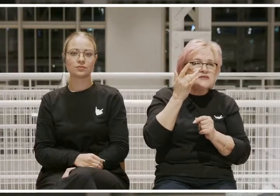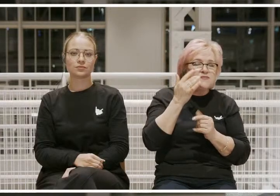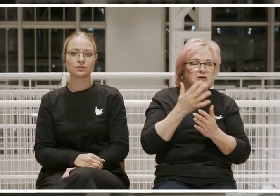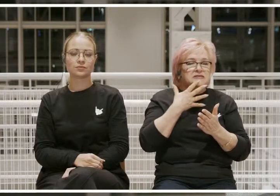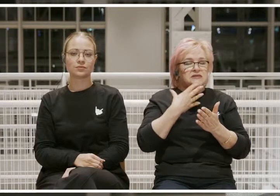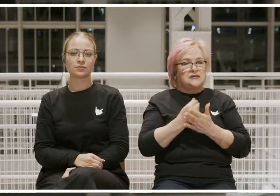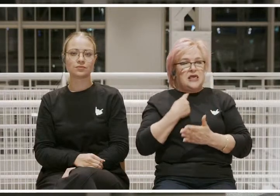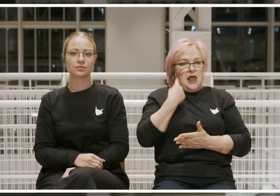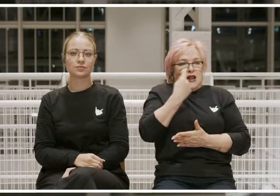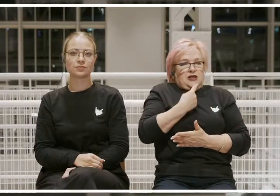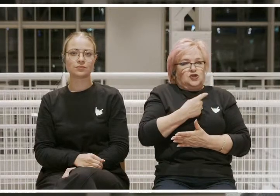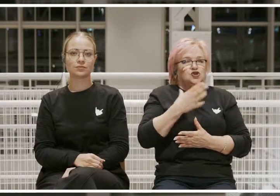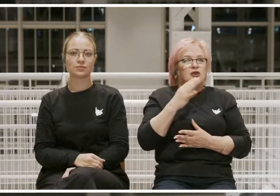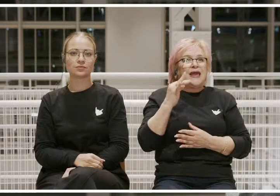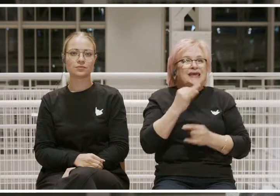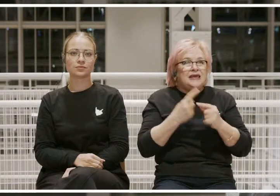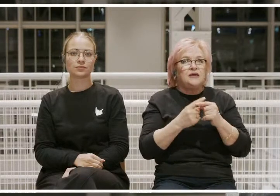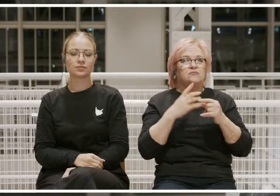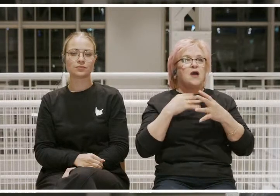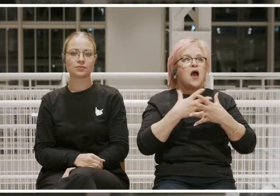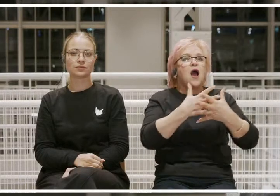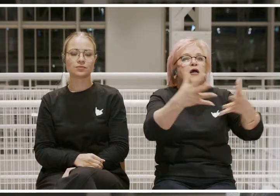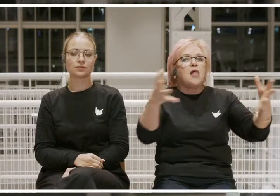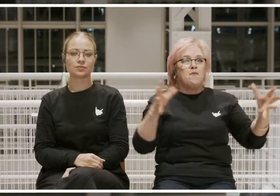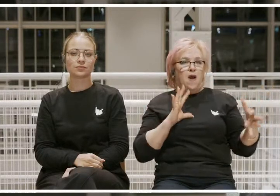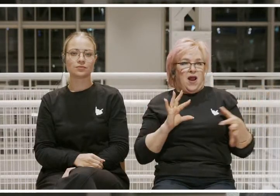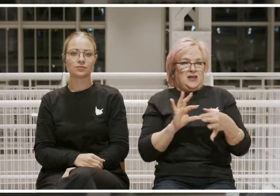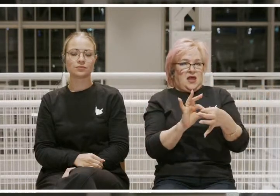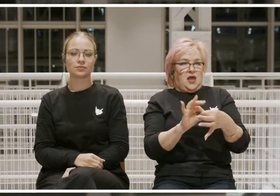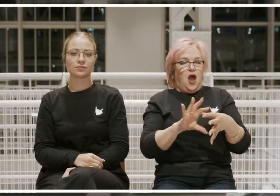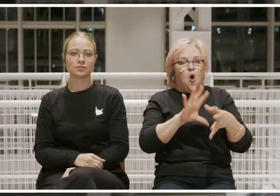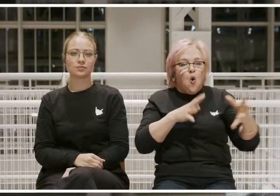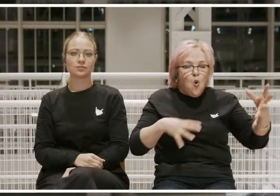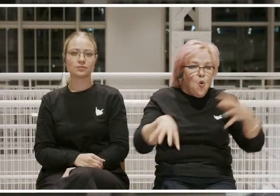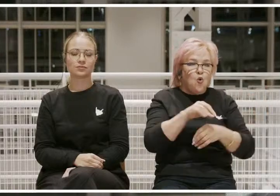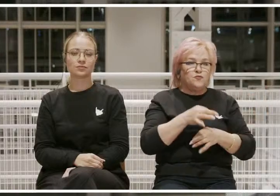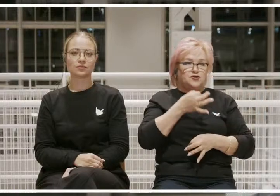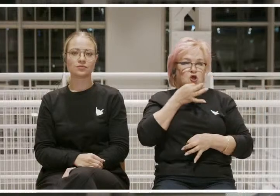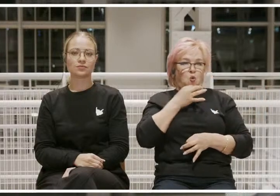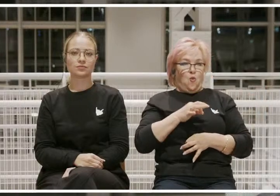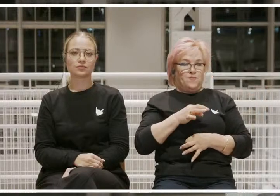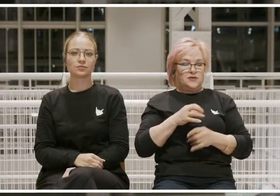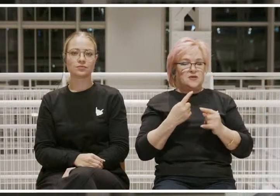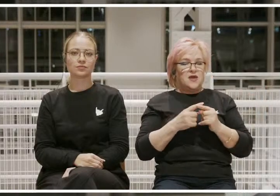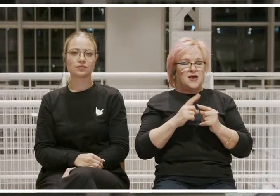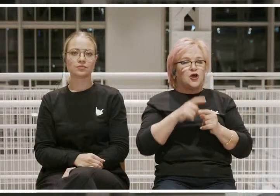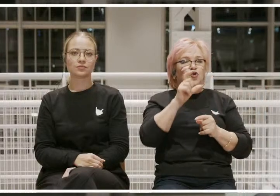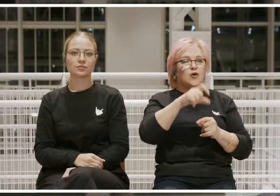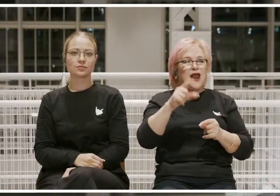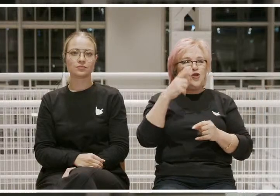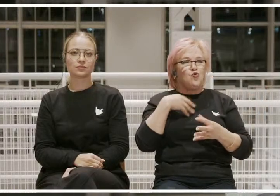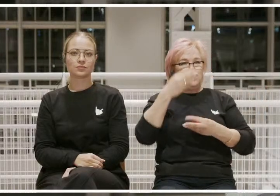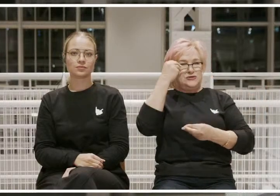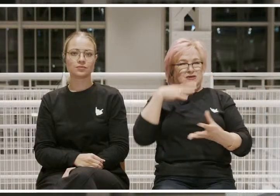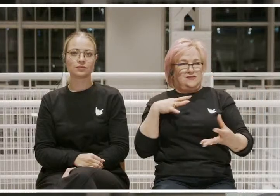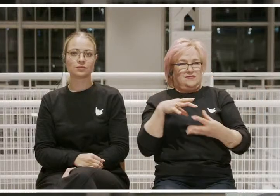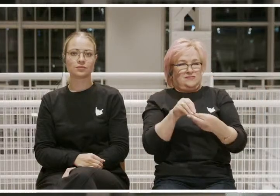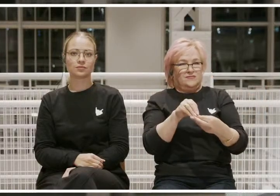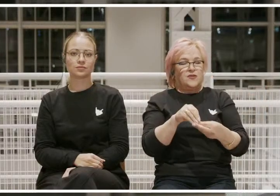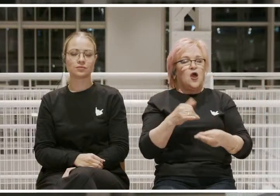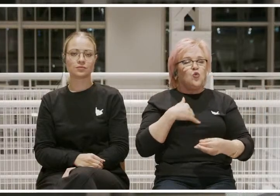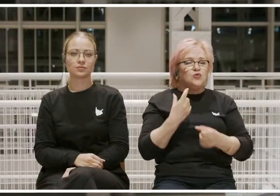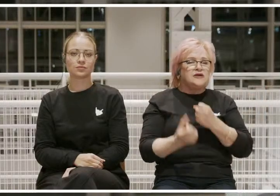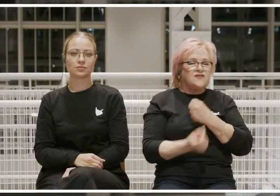and overly shared experience that people have. And I'm really thankful that we got the opportunity to read